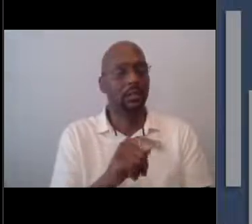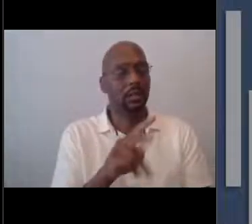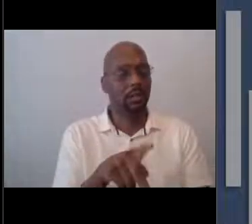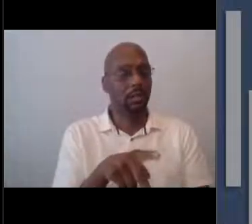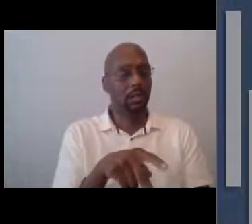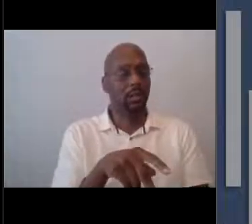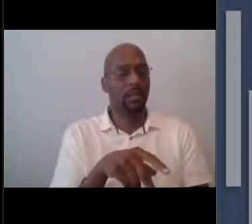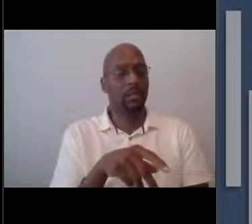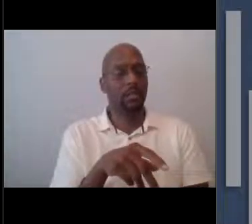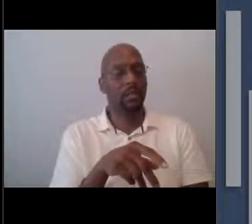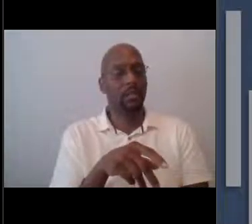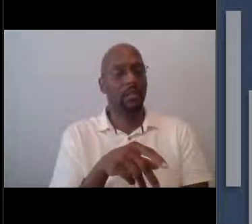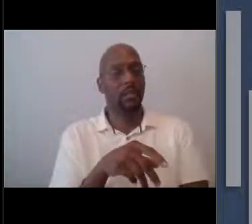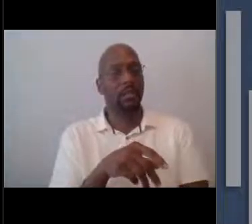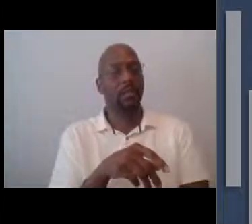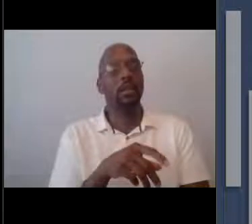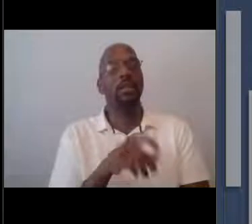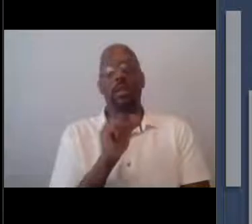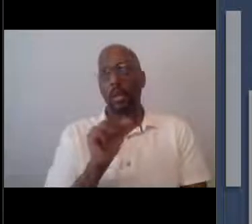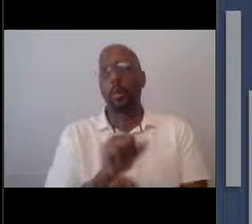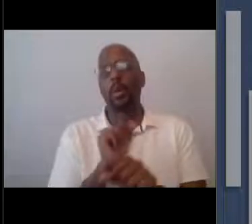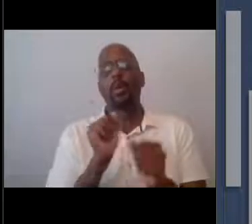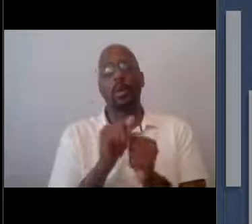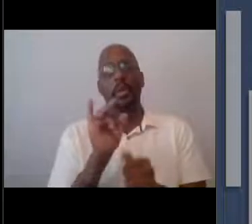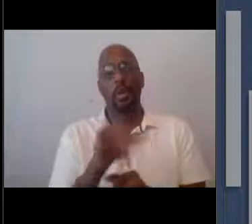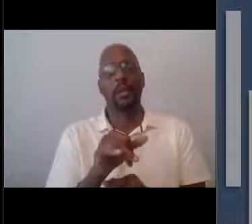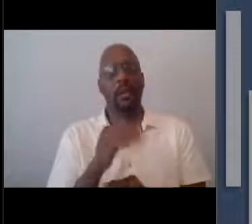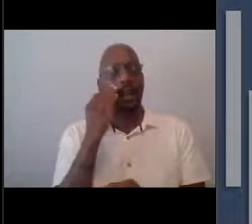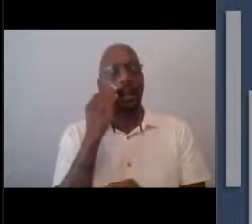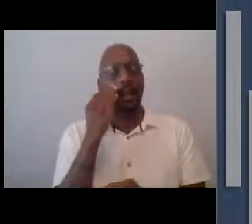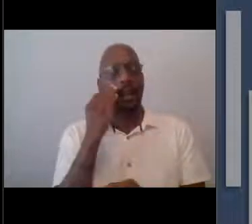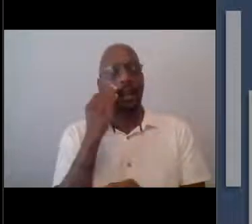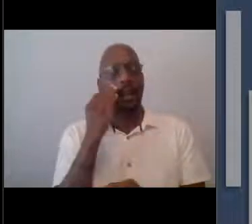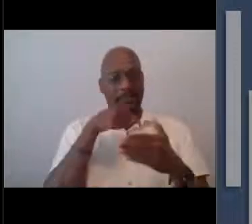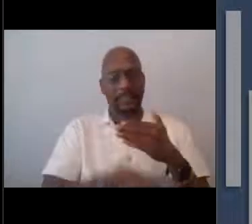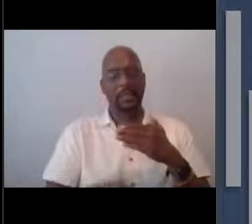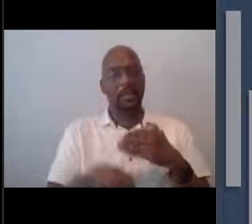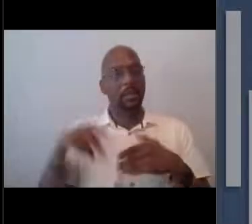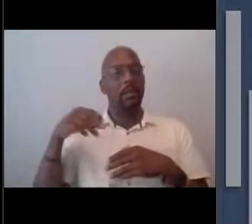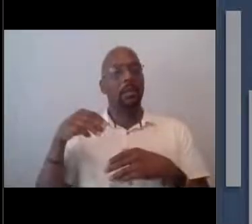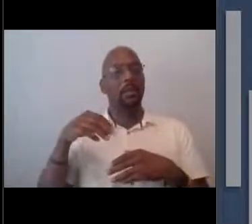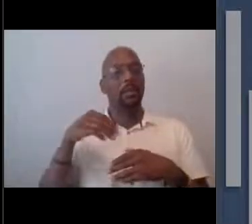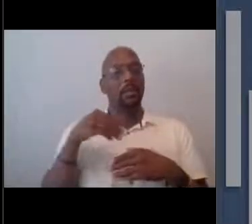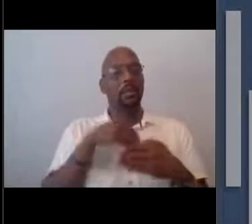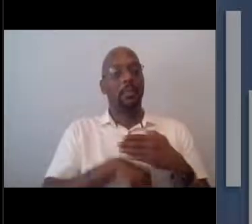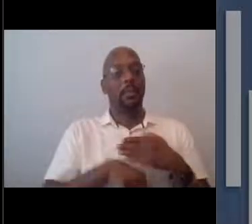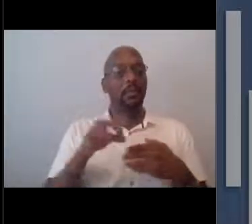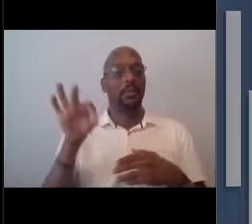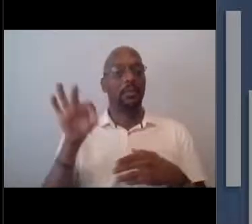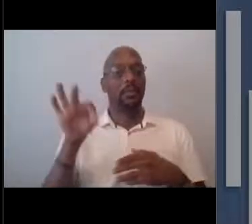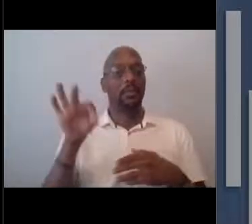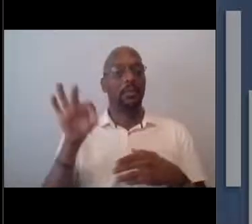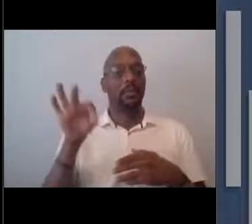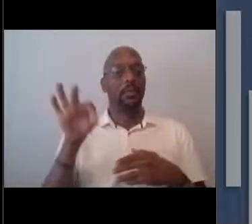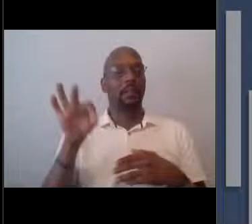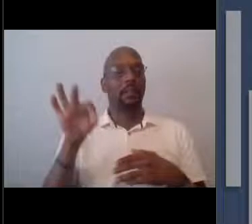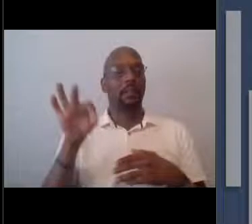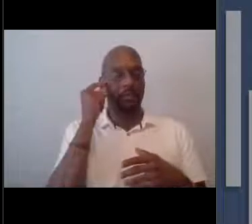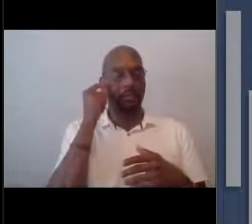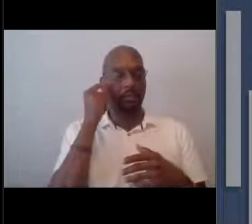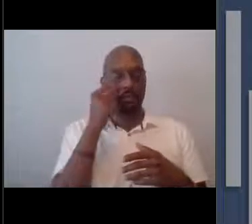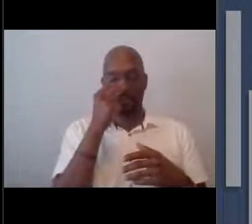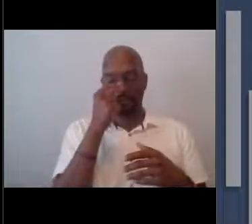where we can definitely work with it. I think the deep pockets of the federal government to help. There you go, right. Good luck to us. Good luck to us. Yeah, I want to build on that too, because